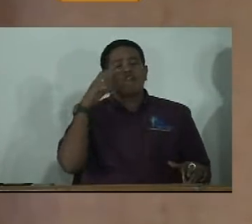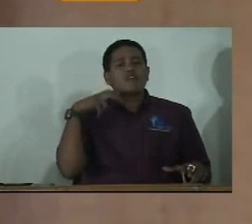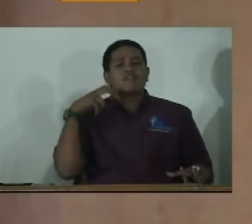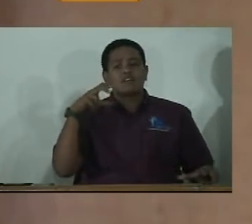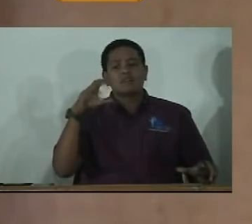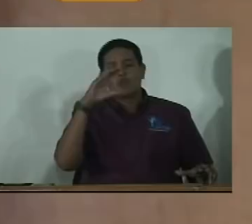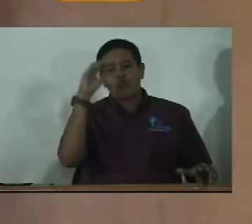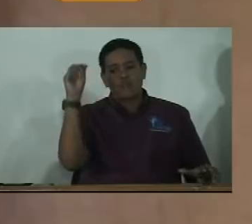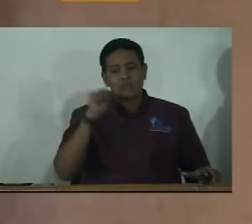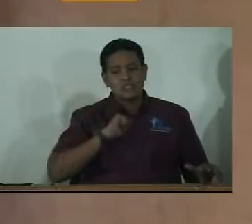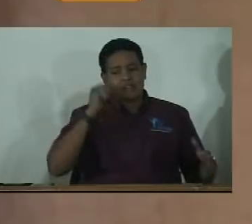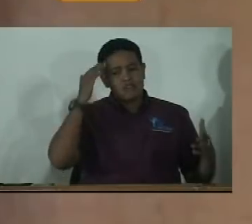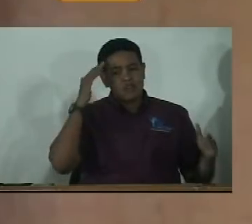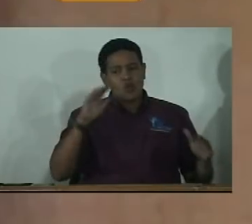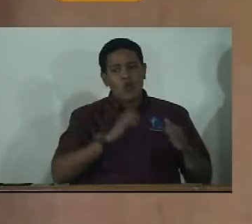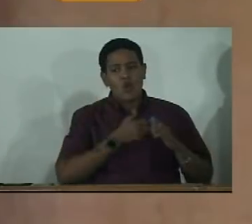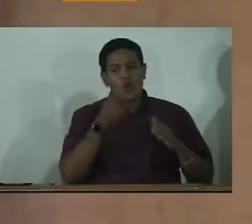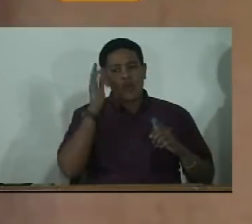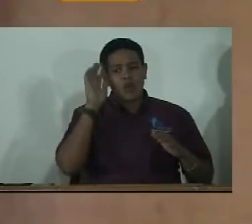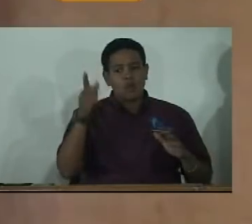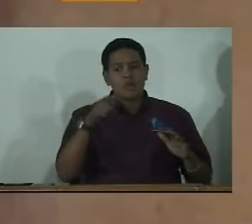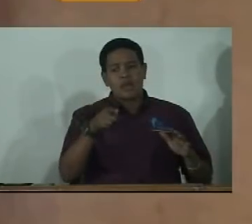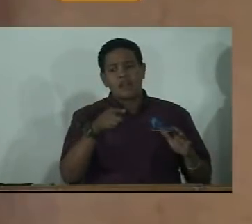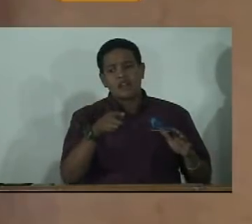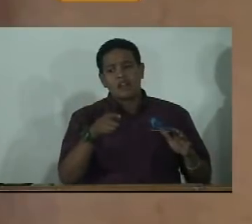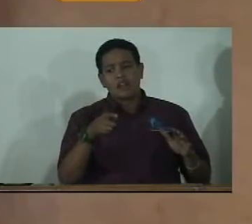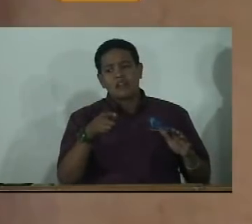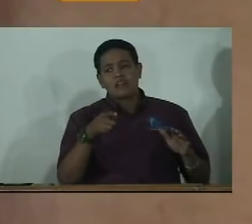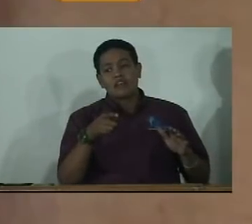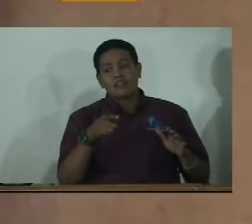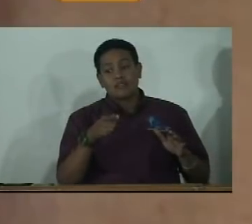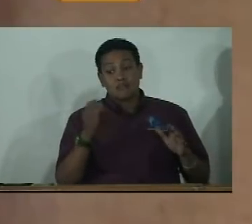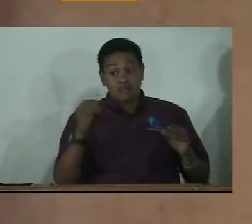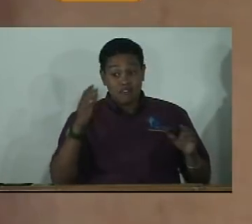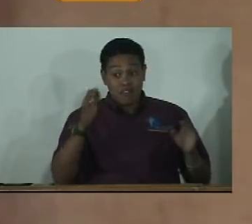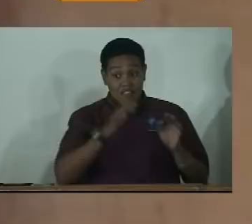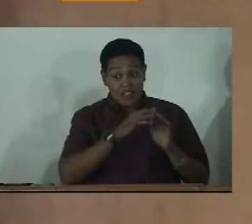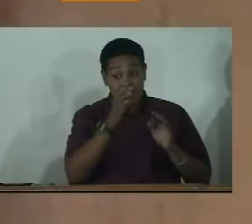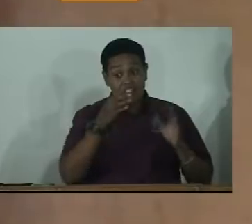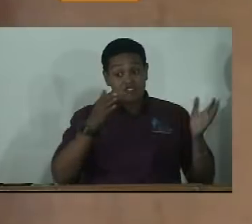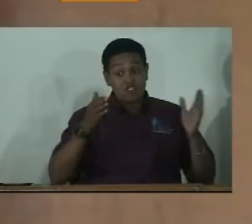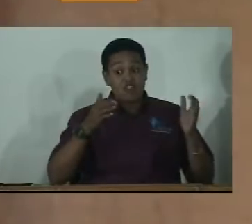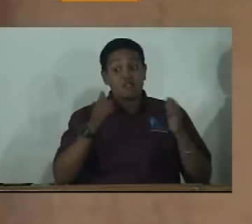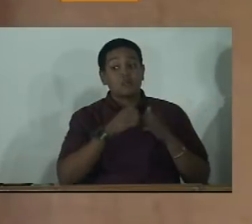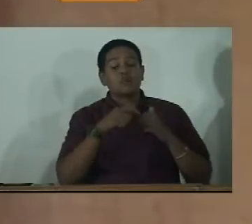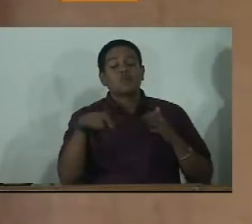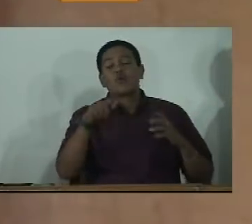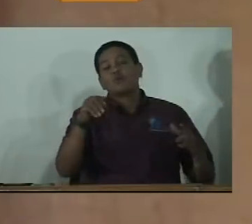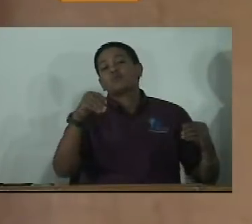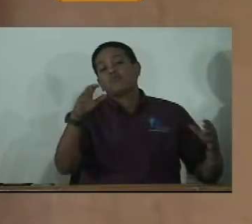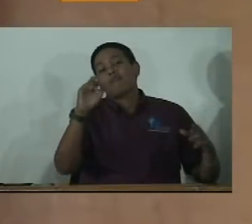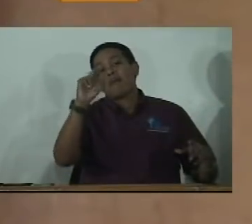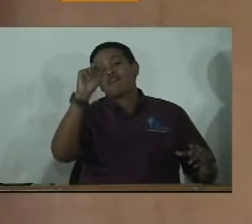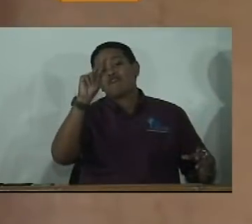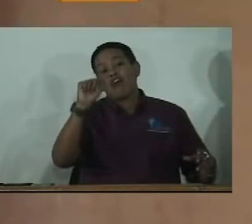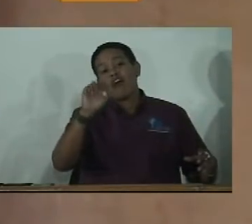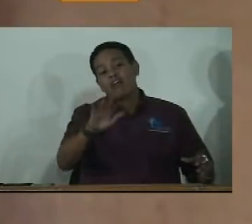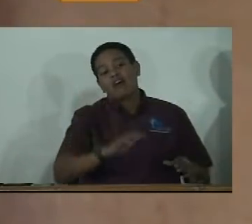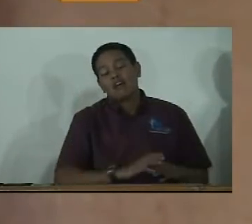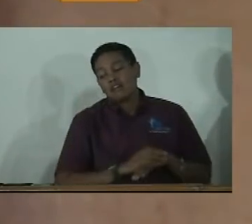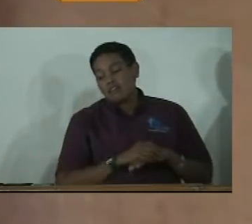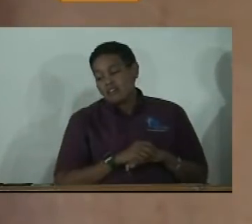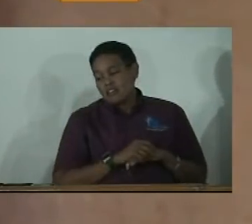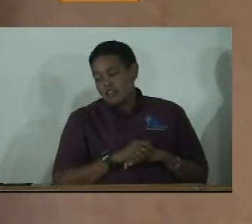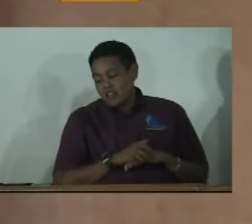Corporation. I don't know how they're going to deconflict their extension services with those provided by RADA. And